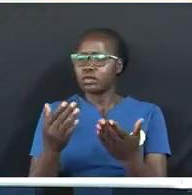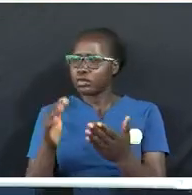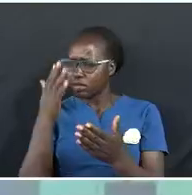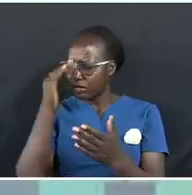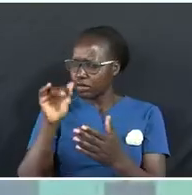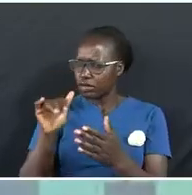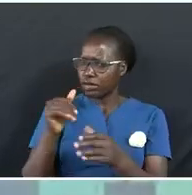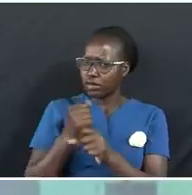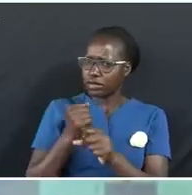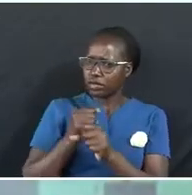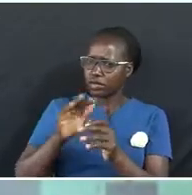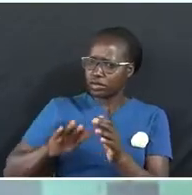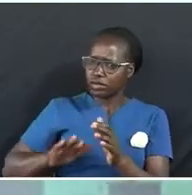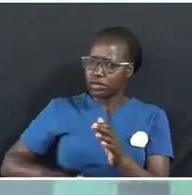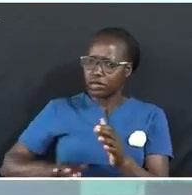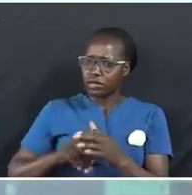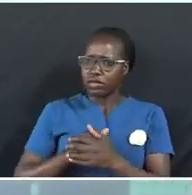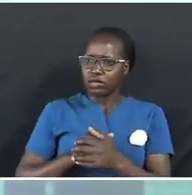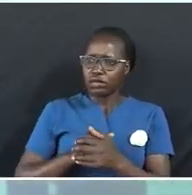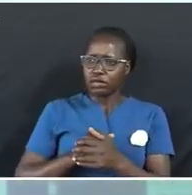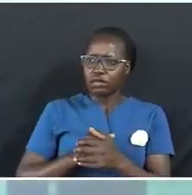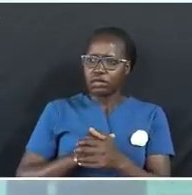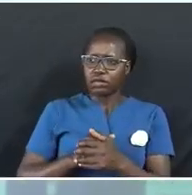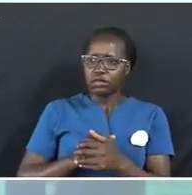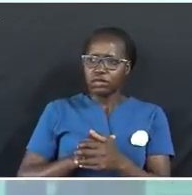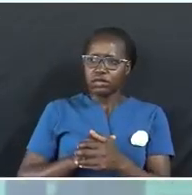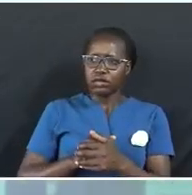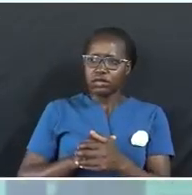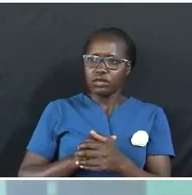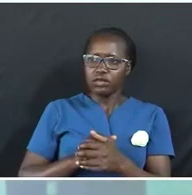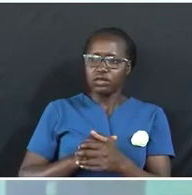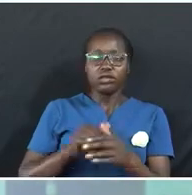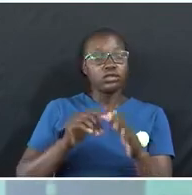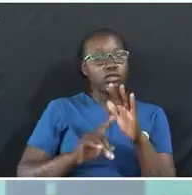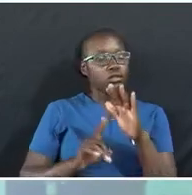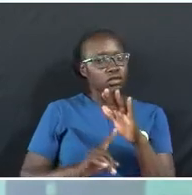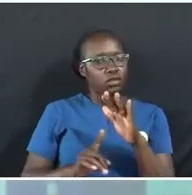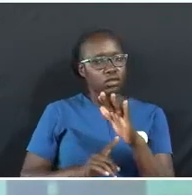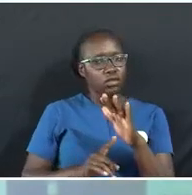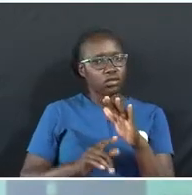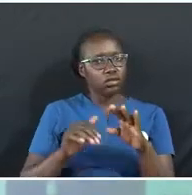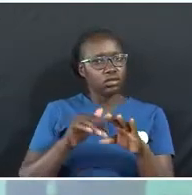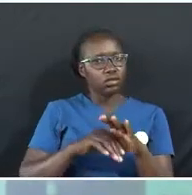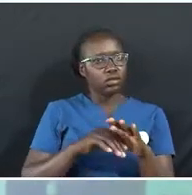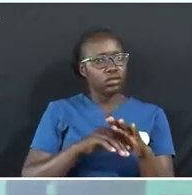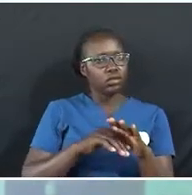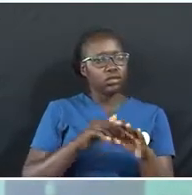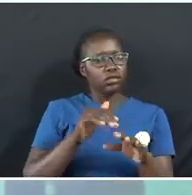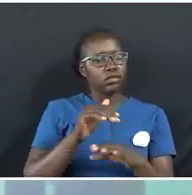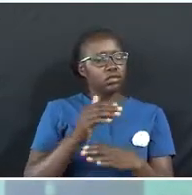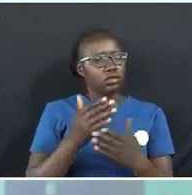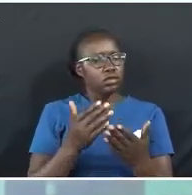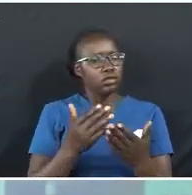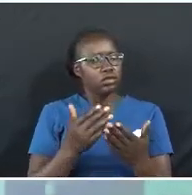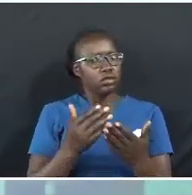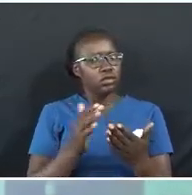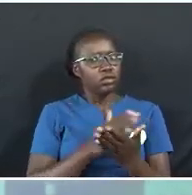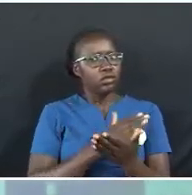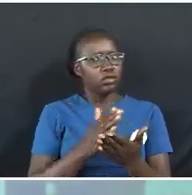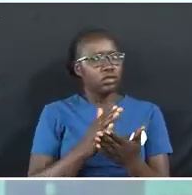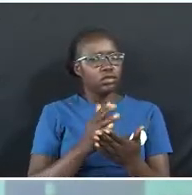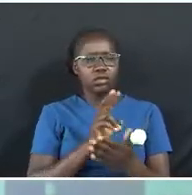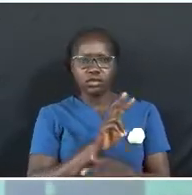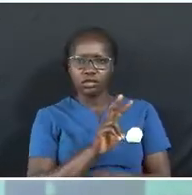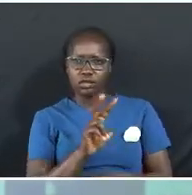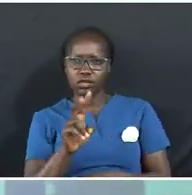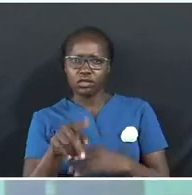payment? You know, in the judge's circles, in the ministry, in the church of this, You are put in office this